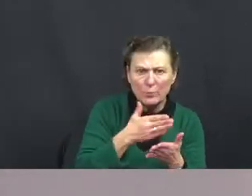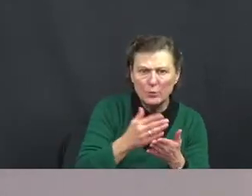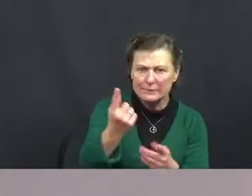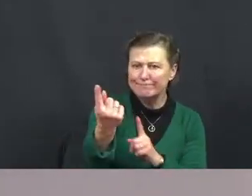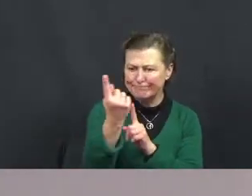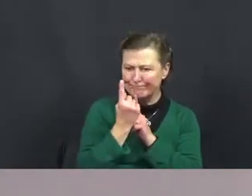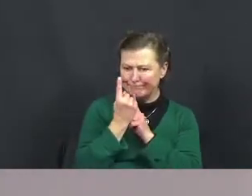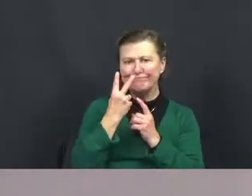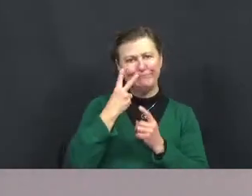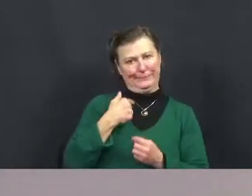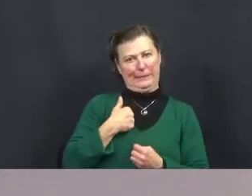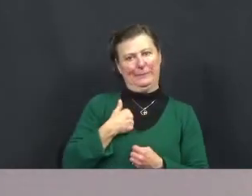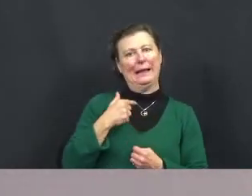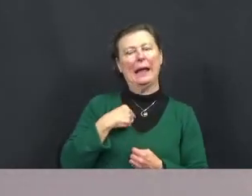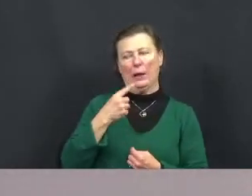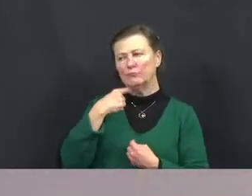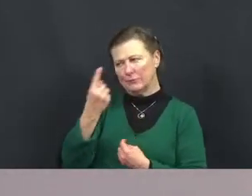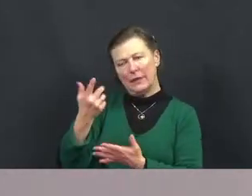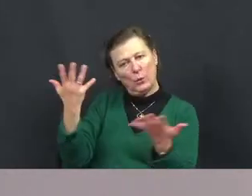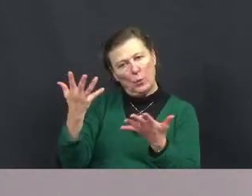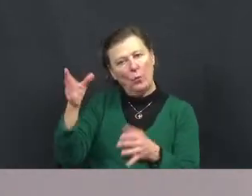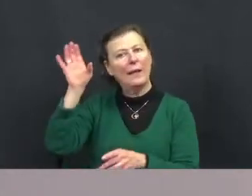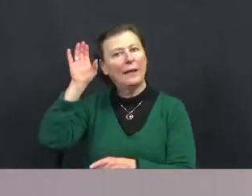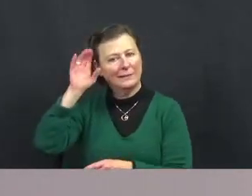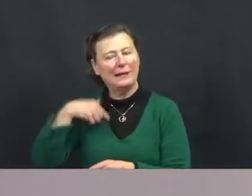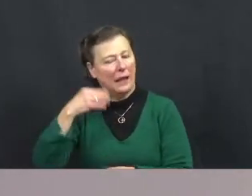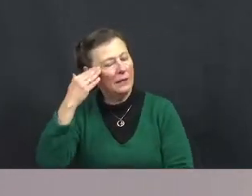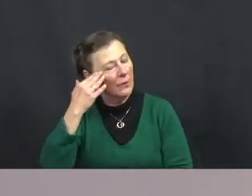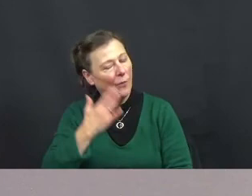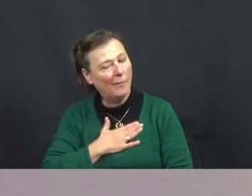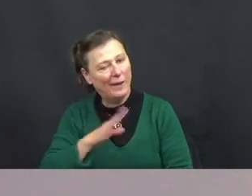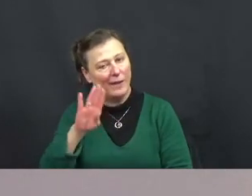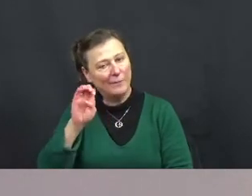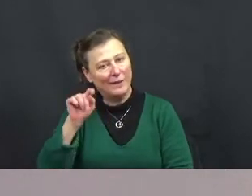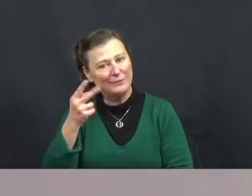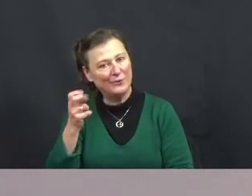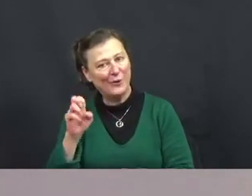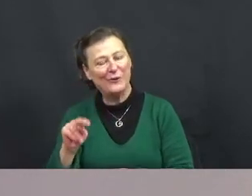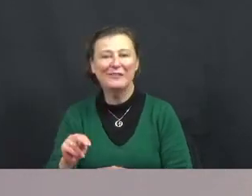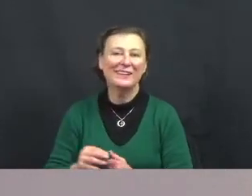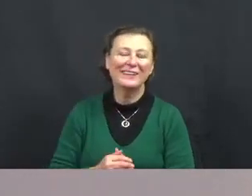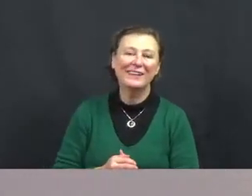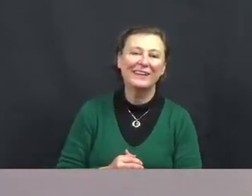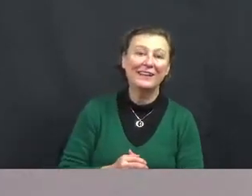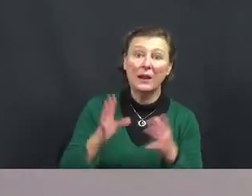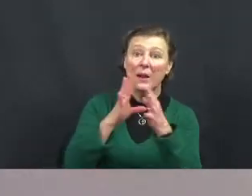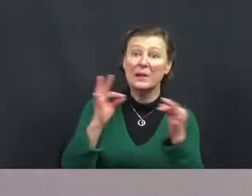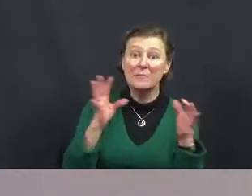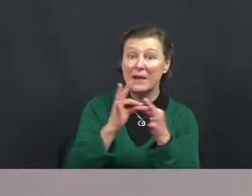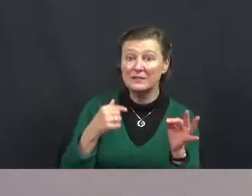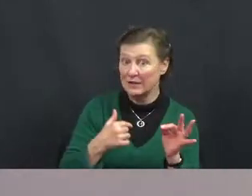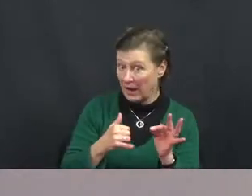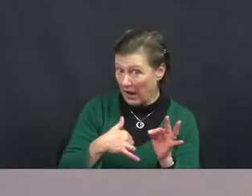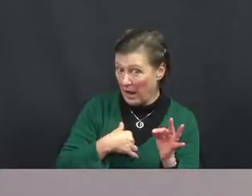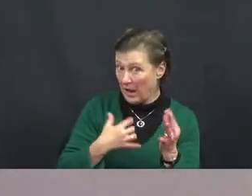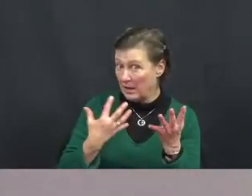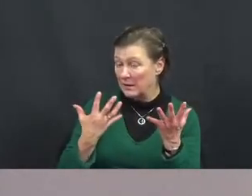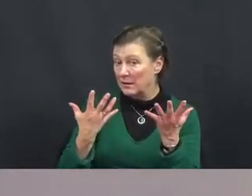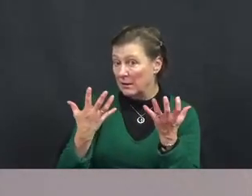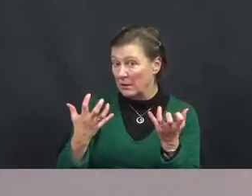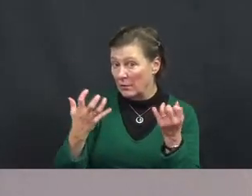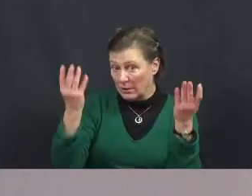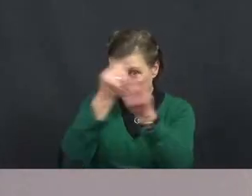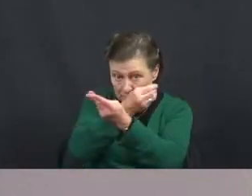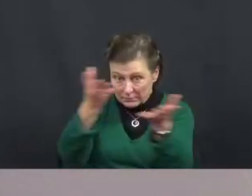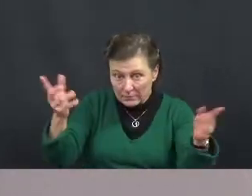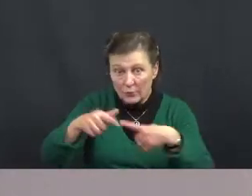me and I'll tell you what to listen to, because I know my Beethoven. The message, though, that I want to convey to